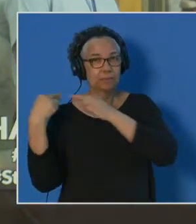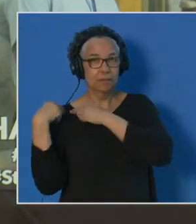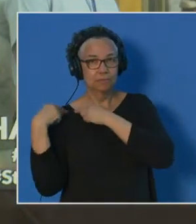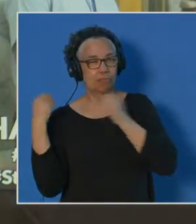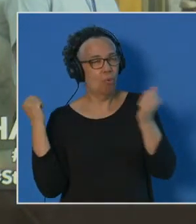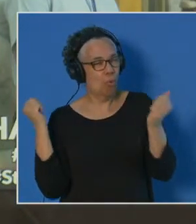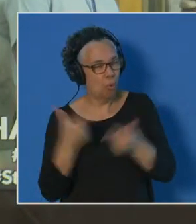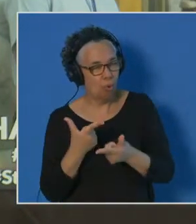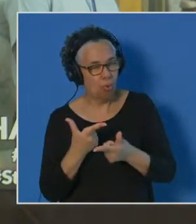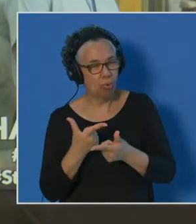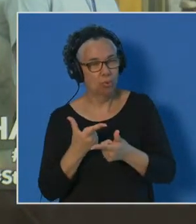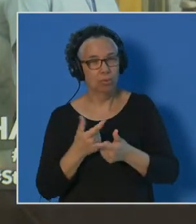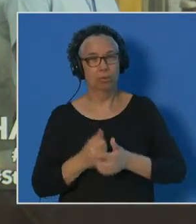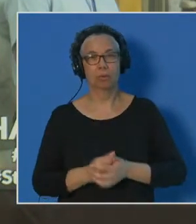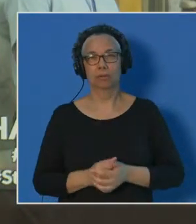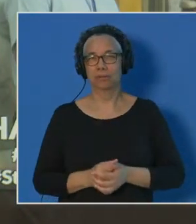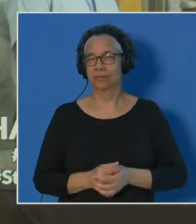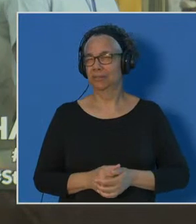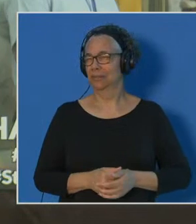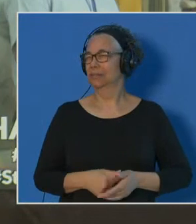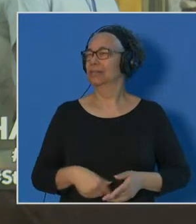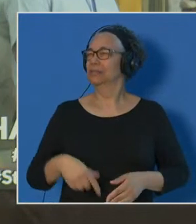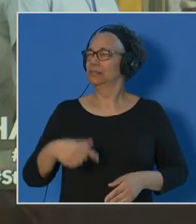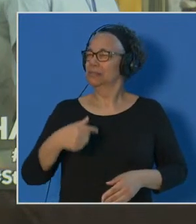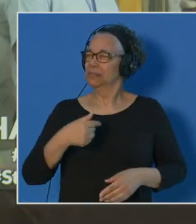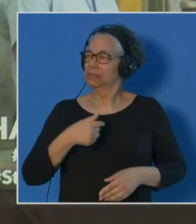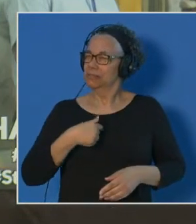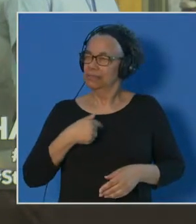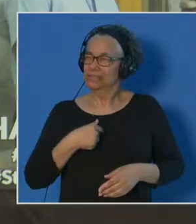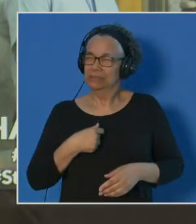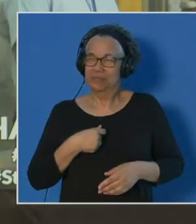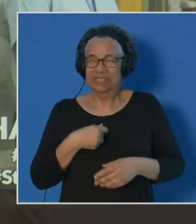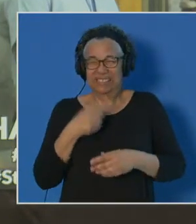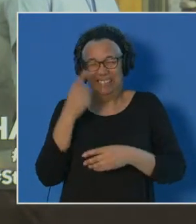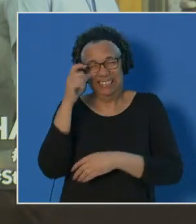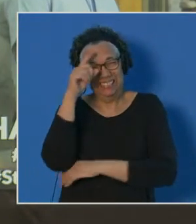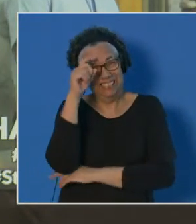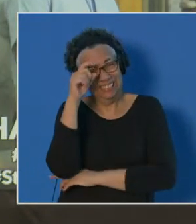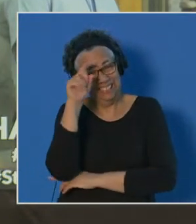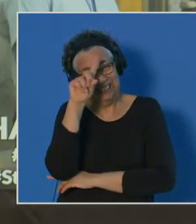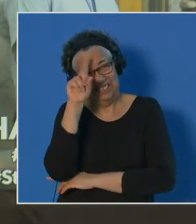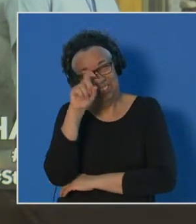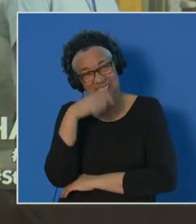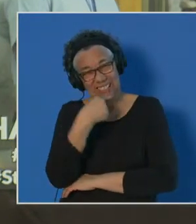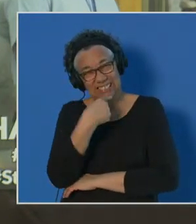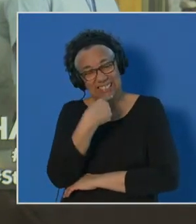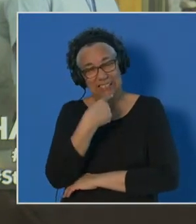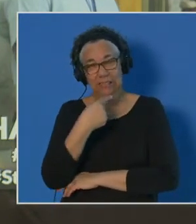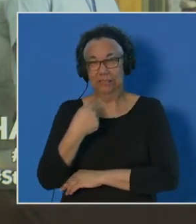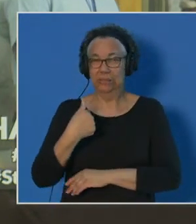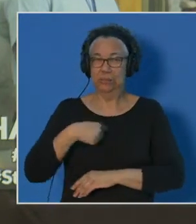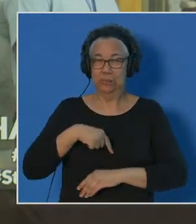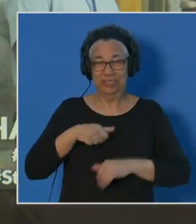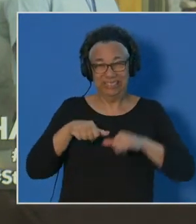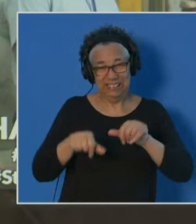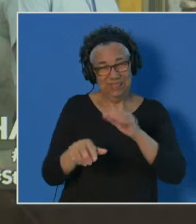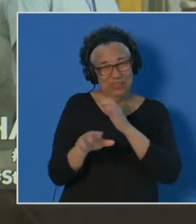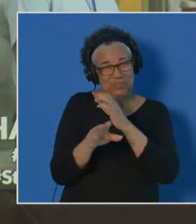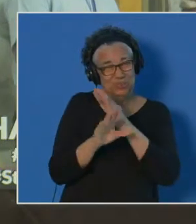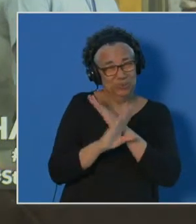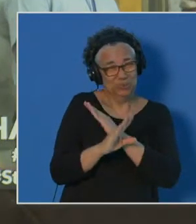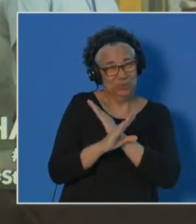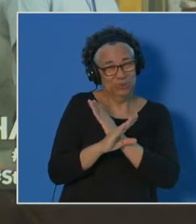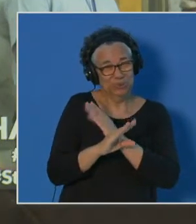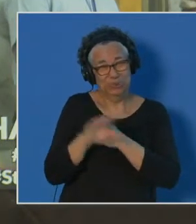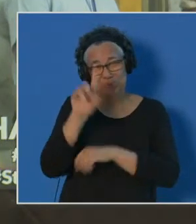continue. So I'm not optimistic, to be completely honest. I remain guarded. The Minister of Health remains guarded. All the ministers remain guarded, and